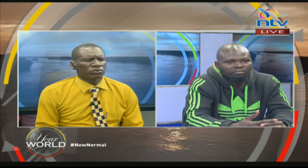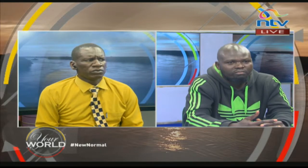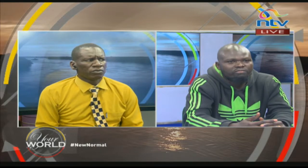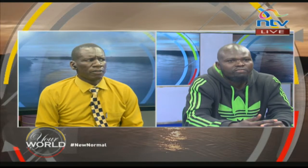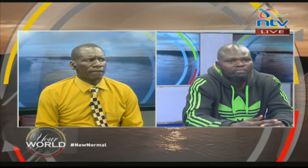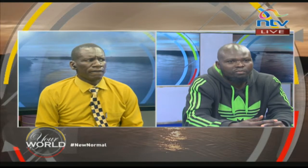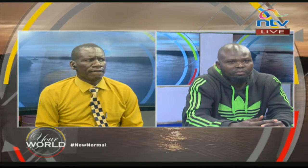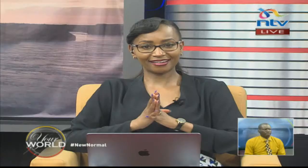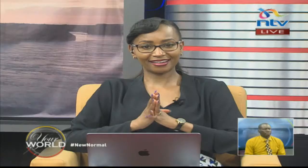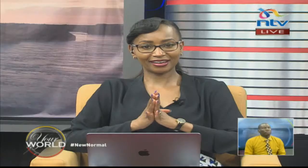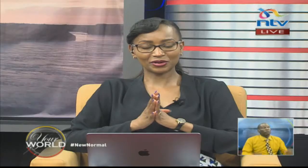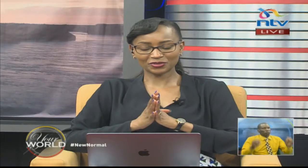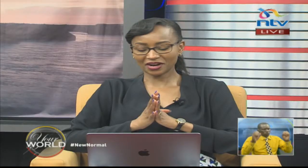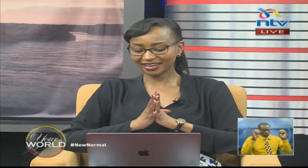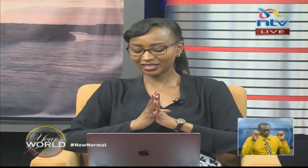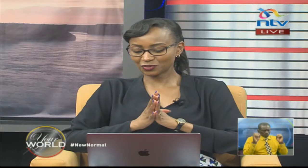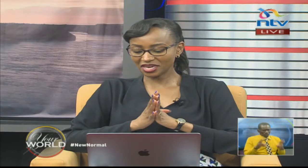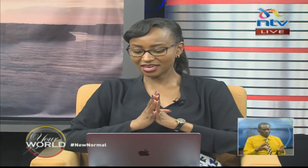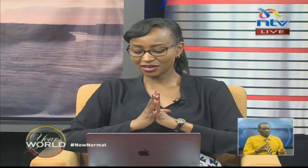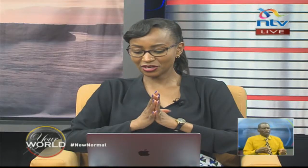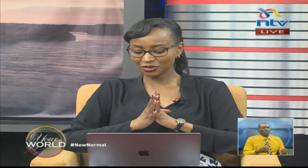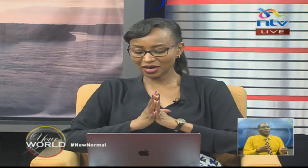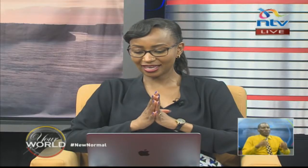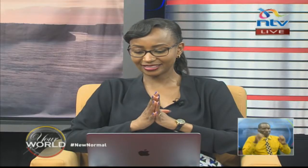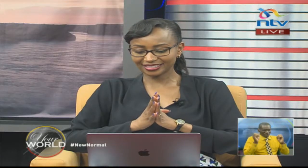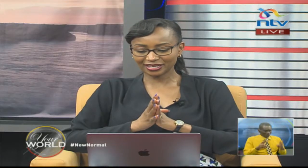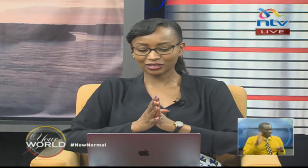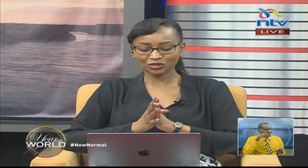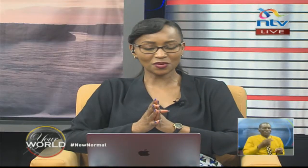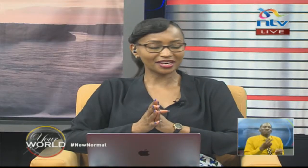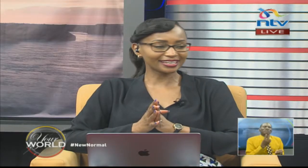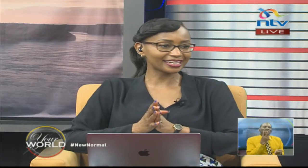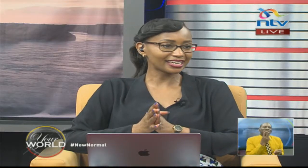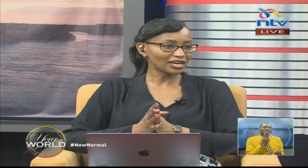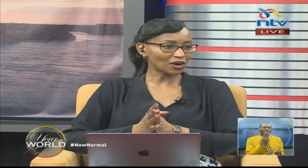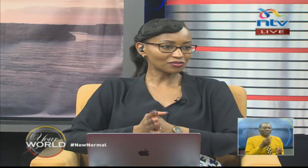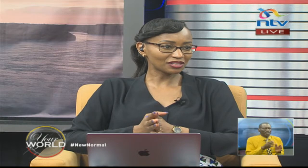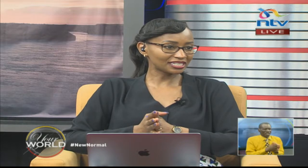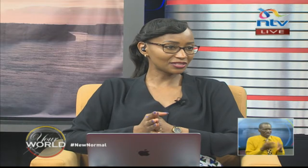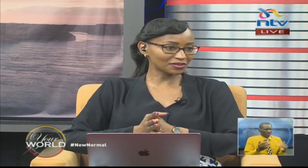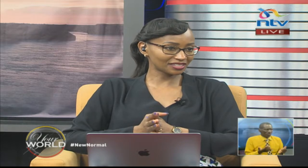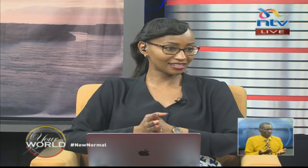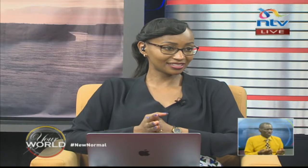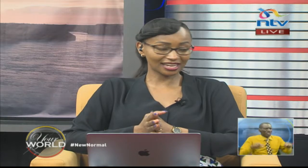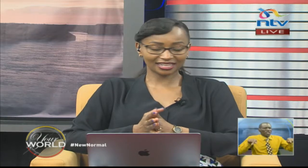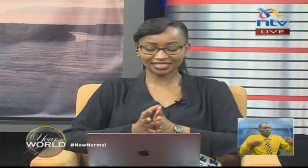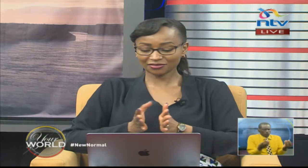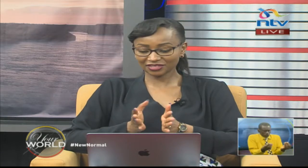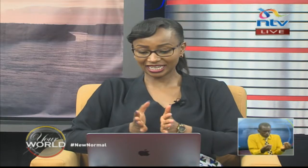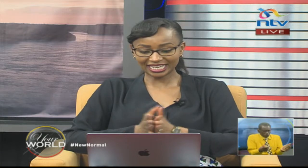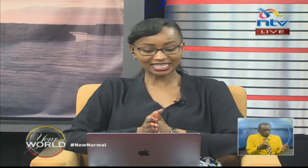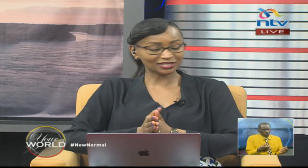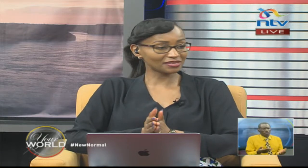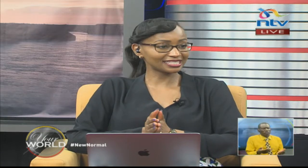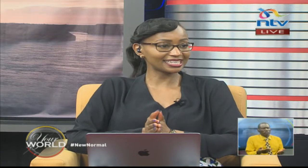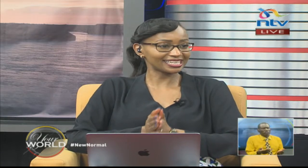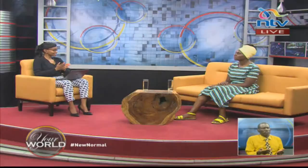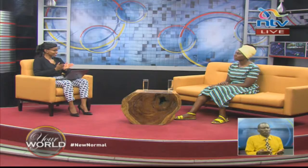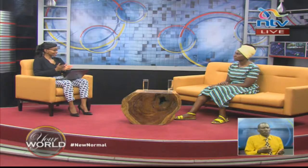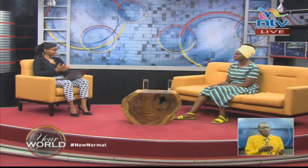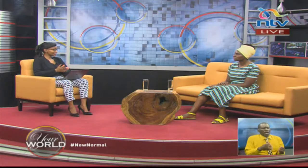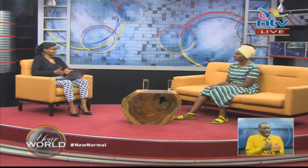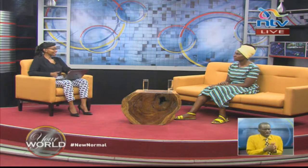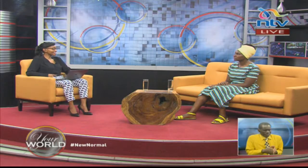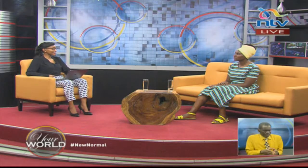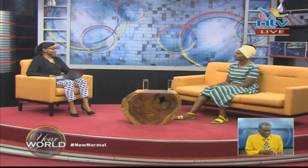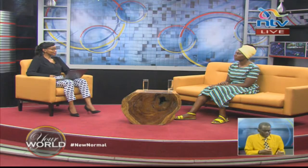do. Aha, all right, we hear you. And Joanne, conflict resolution and definitely intimacy in